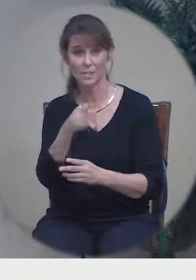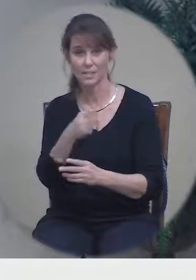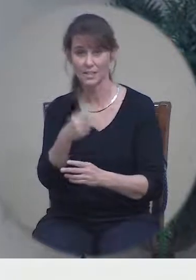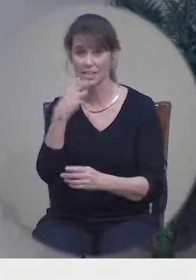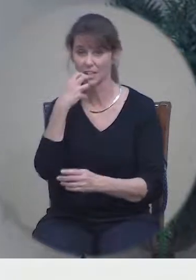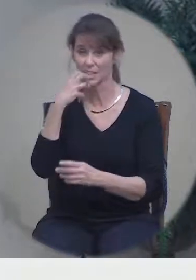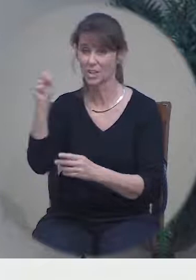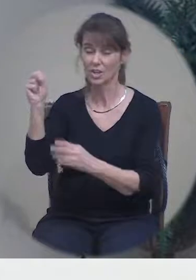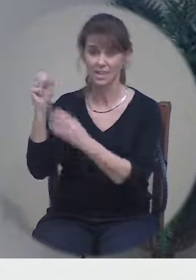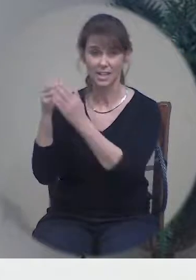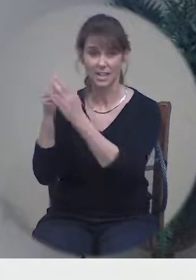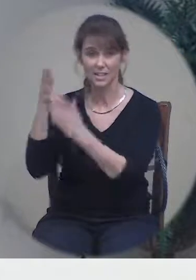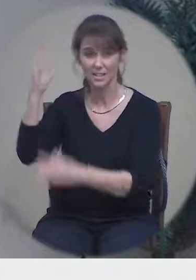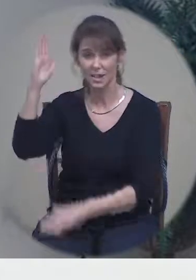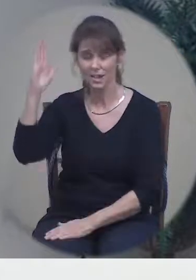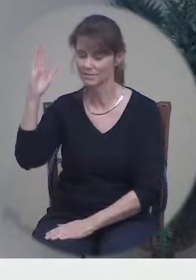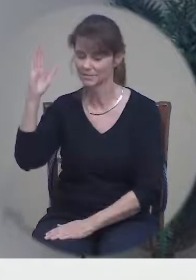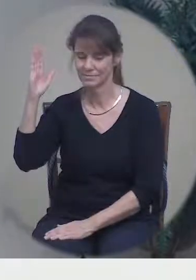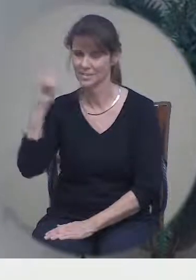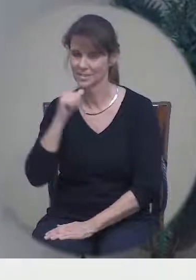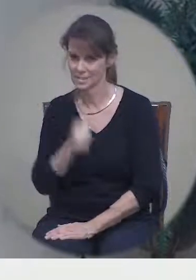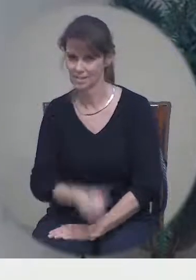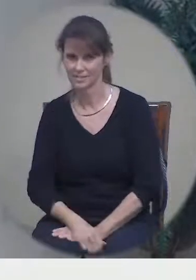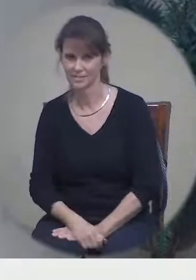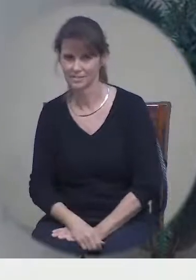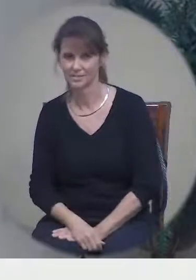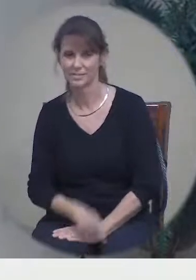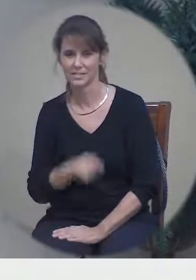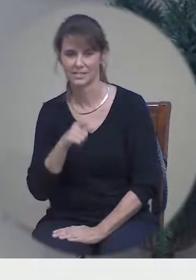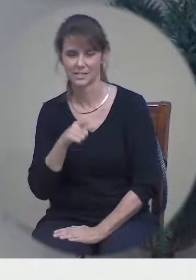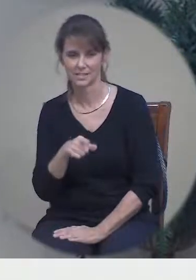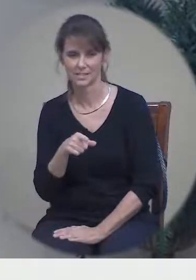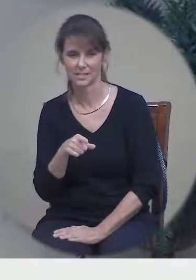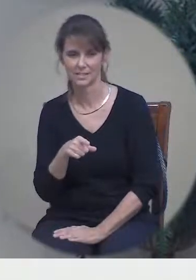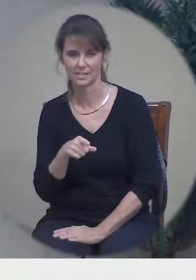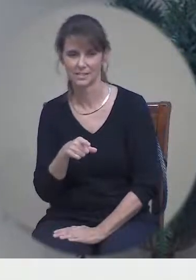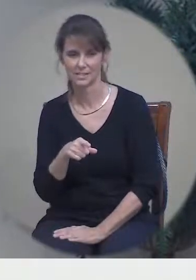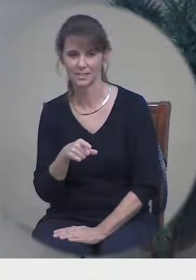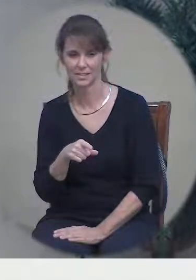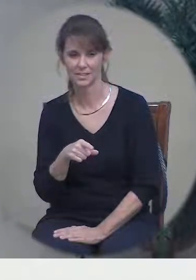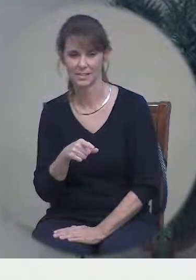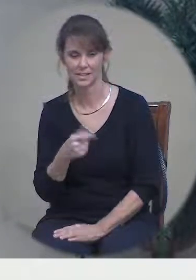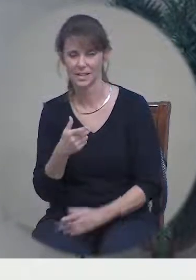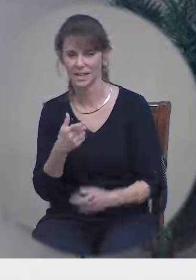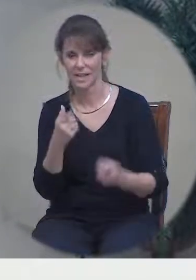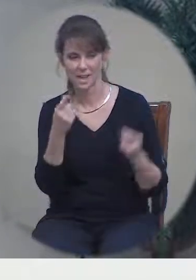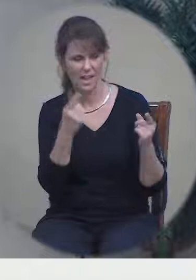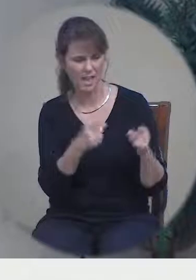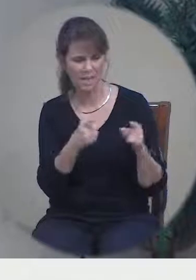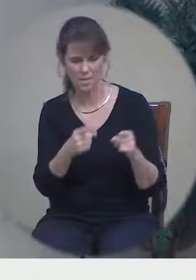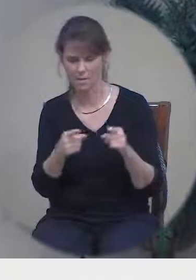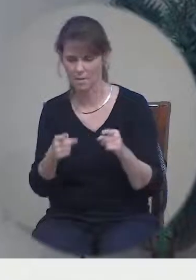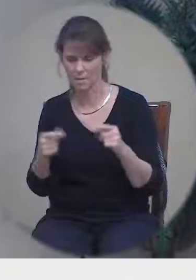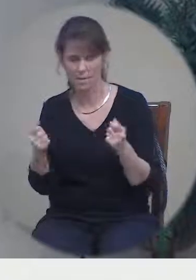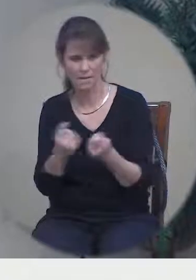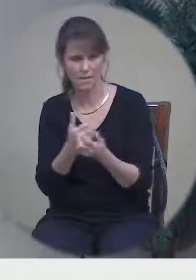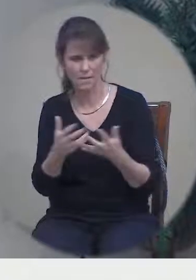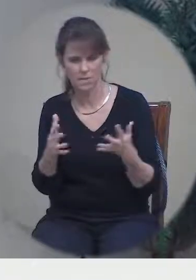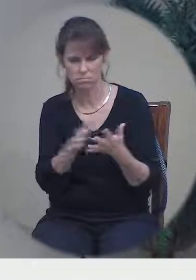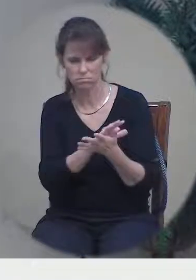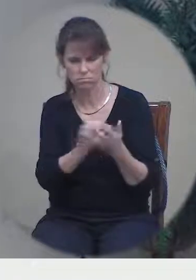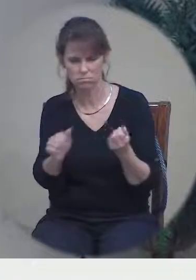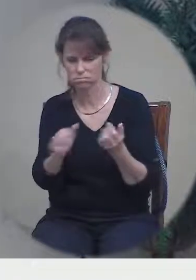at the end of chapter 2 and verse 10, through all of this, Job did not sin, nor did he